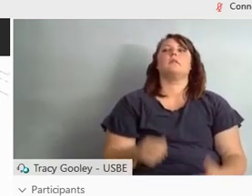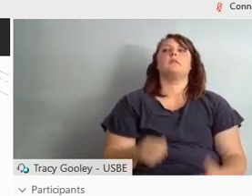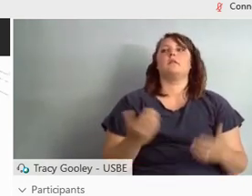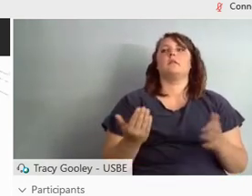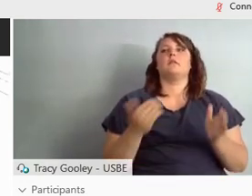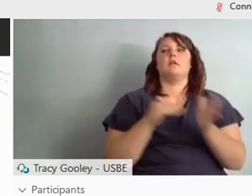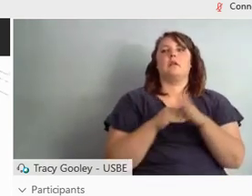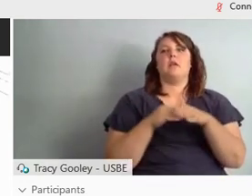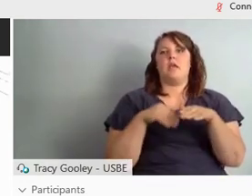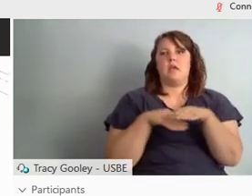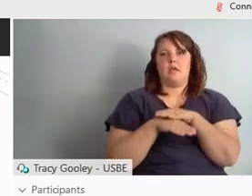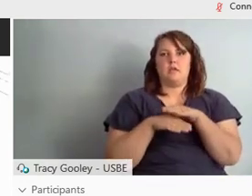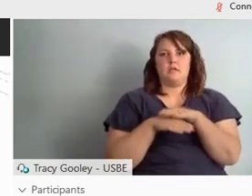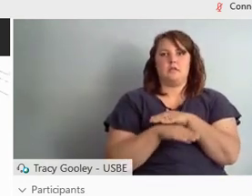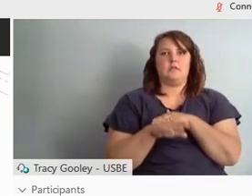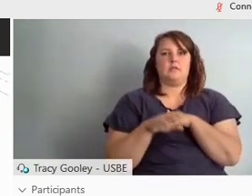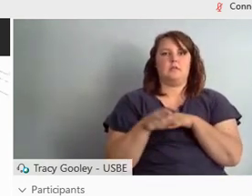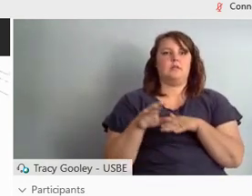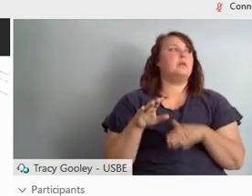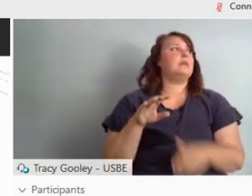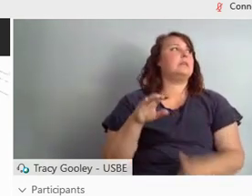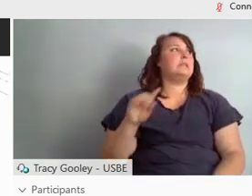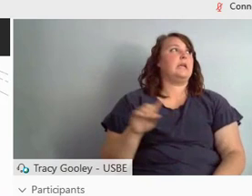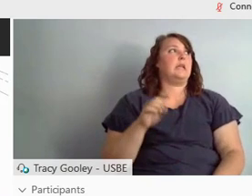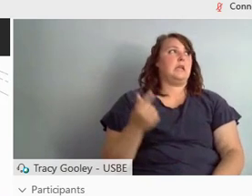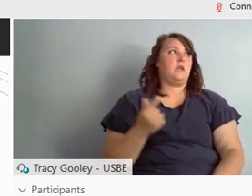gateway at schools,